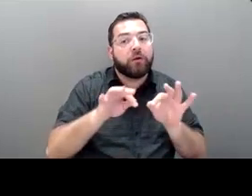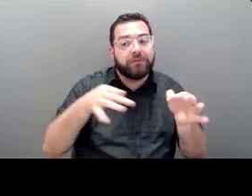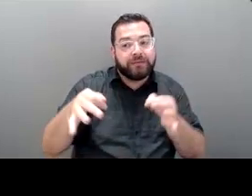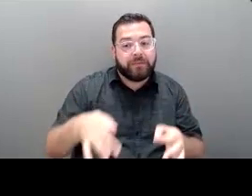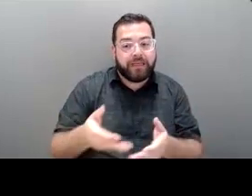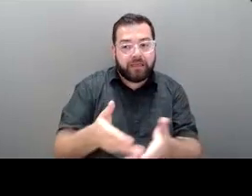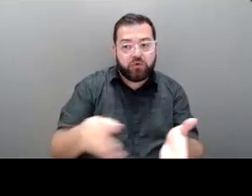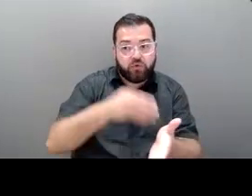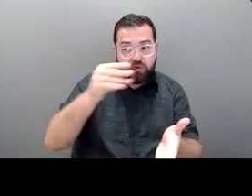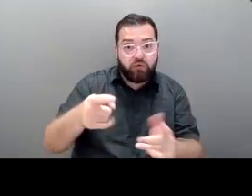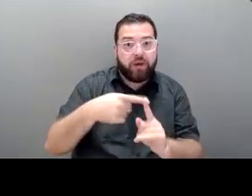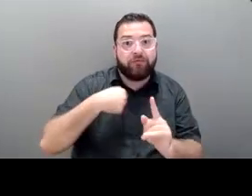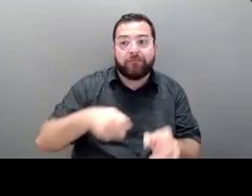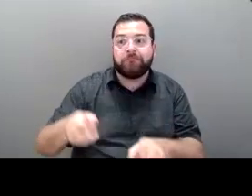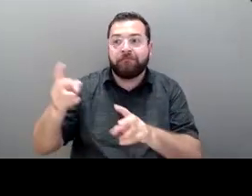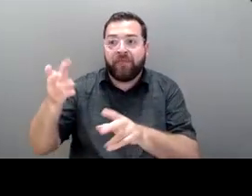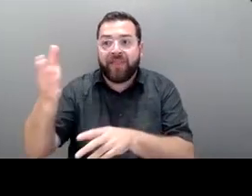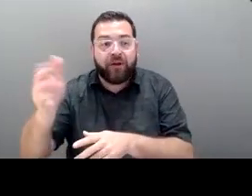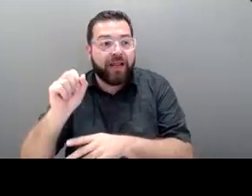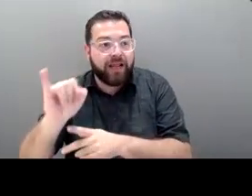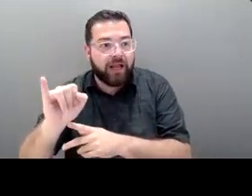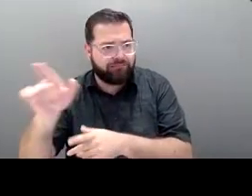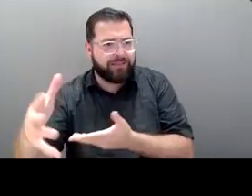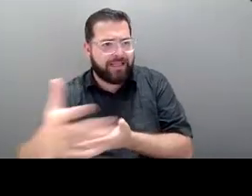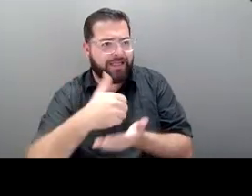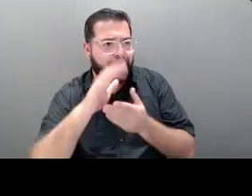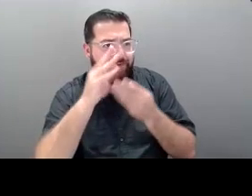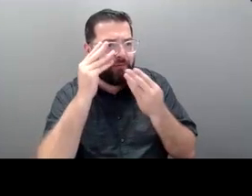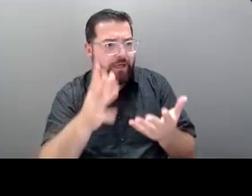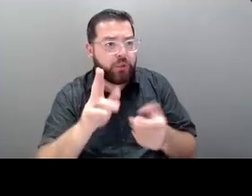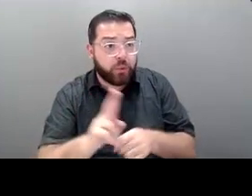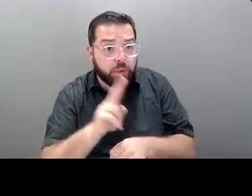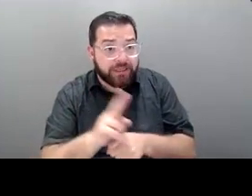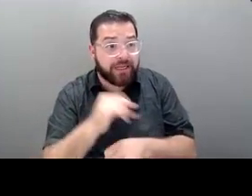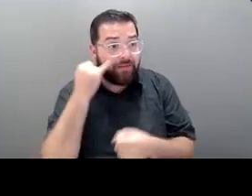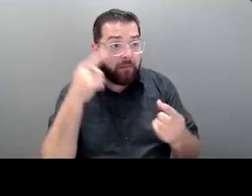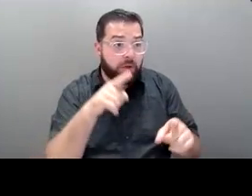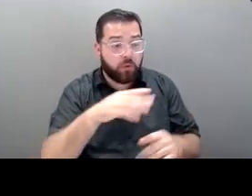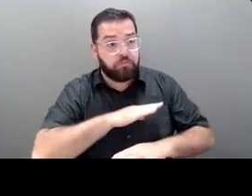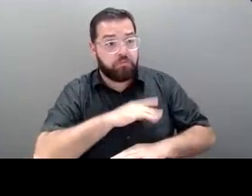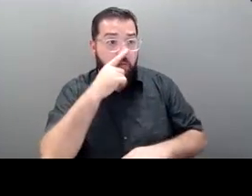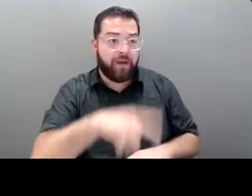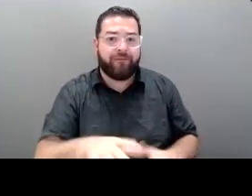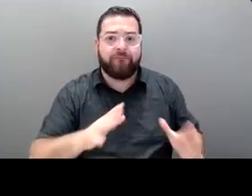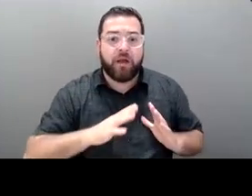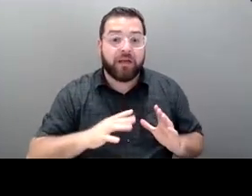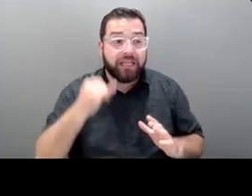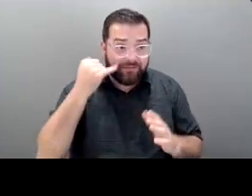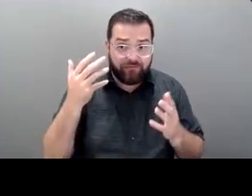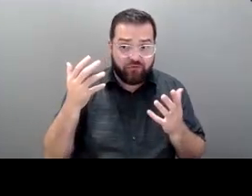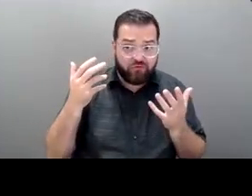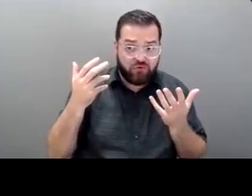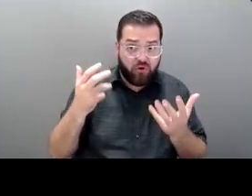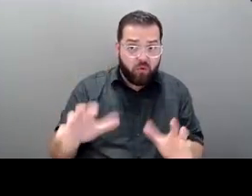their information and their stuff and it is using it. And if you are okay with that, great. If you're not, then know